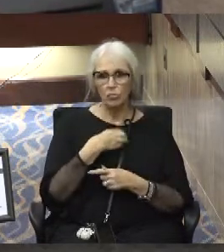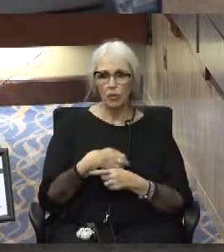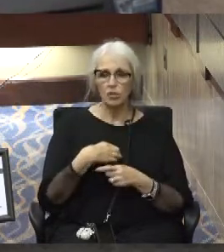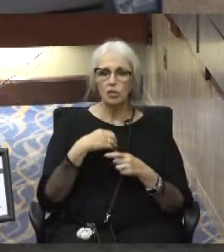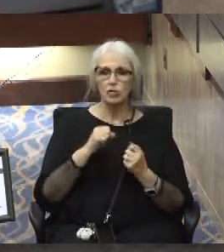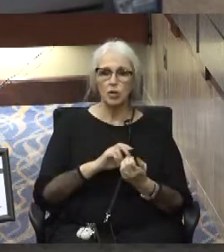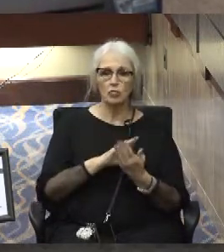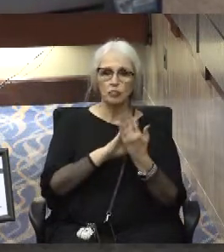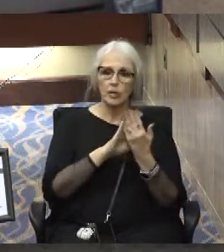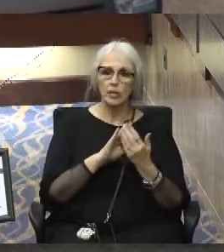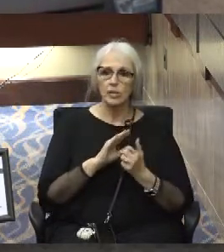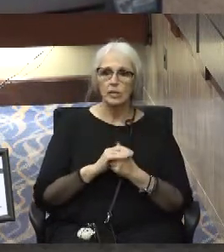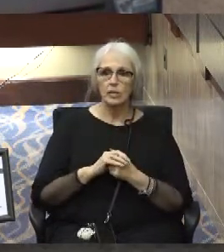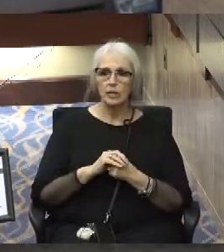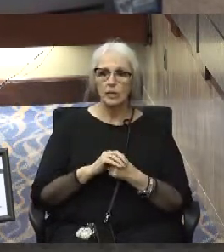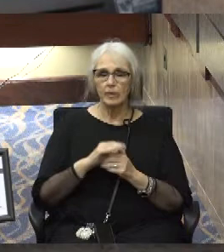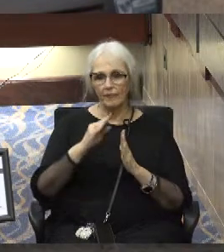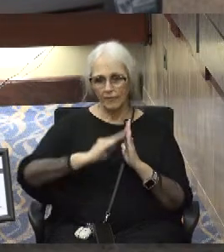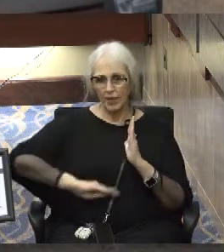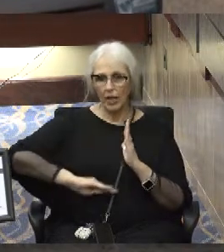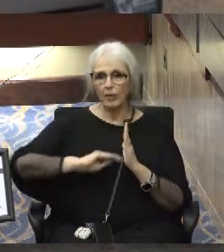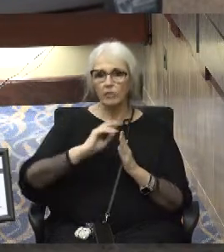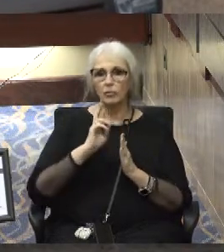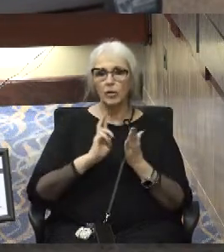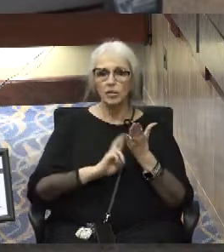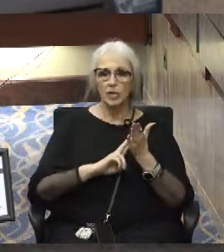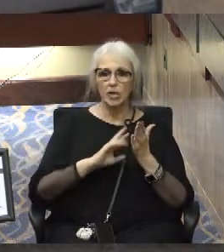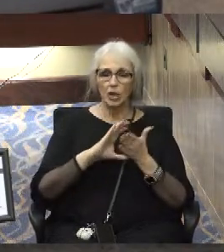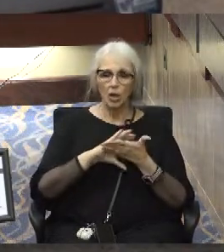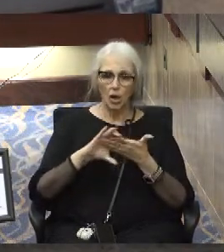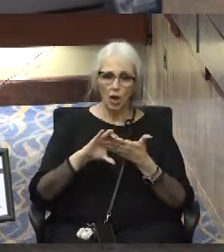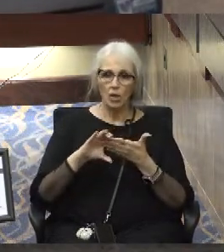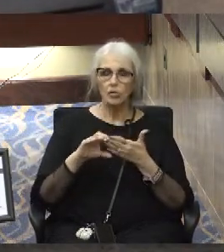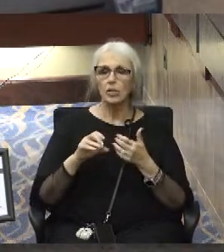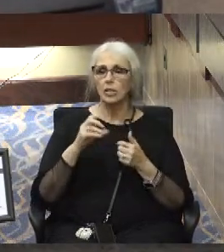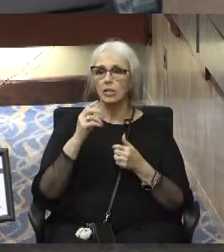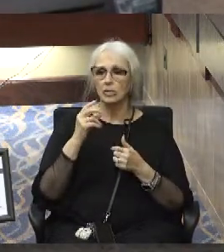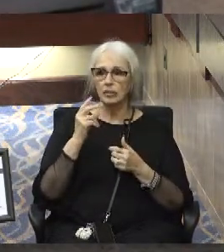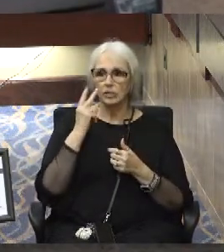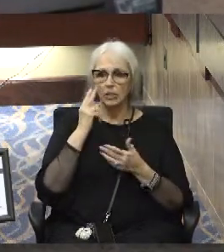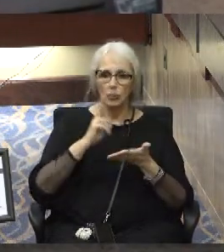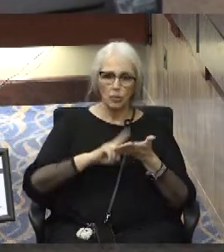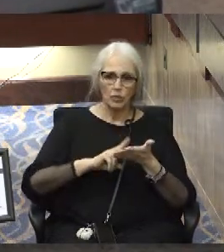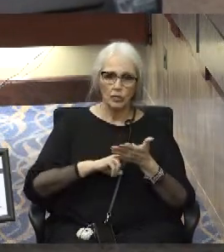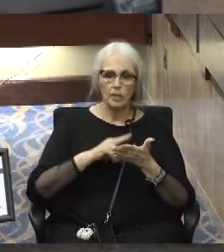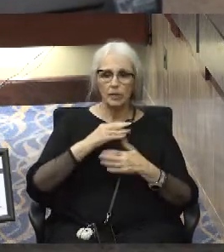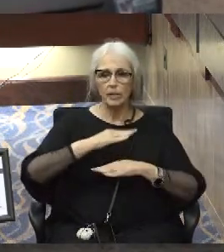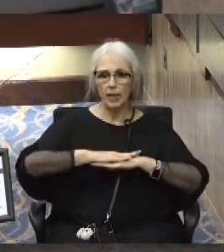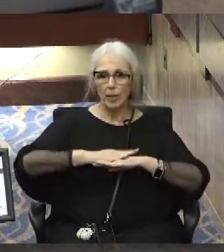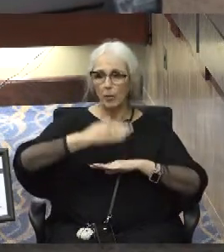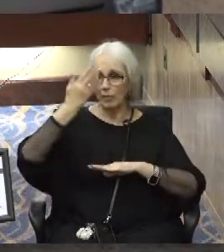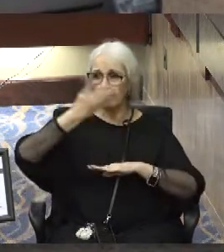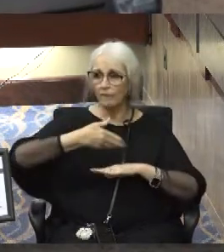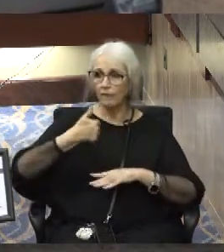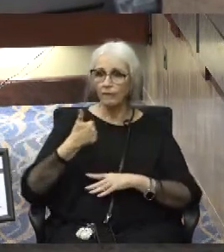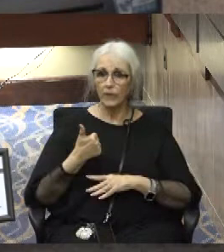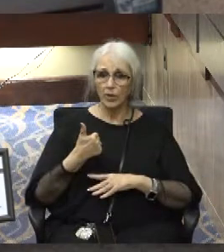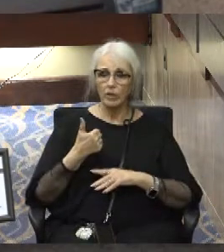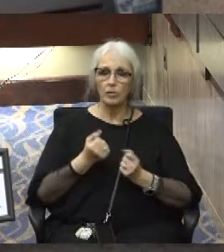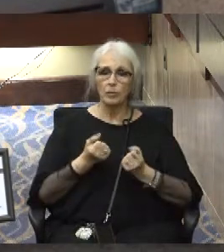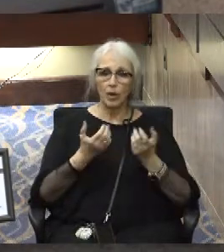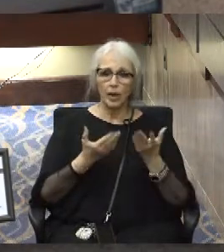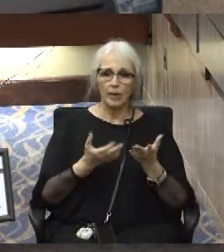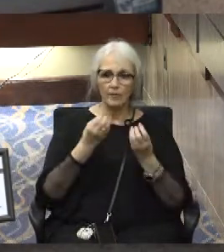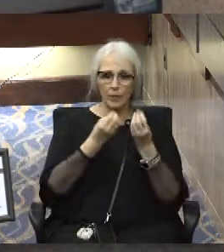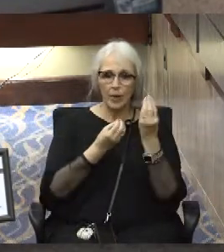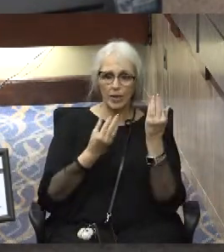you're here to speak and have not filled out a registration card, please see the City Secretary staff at the registration table outside of the auditorium to provide registration